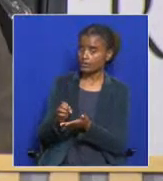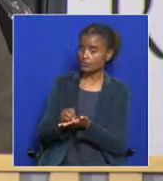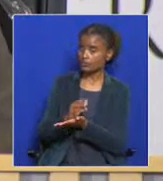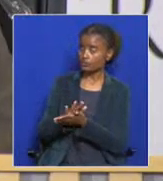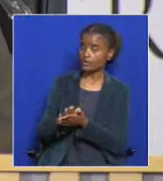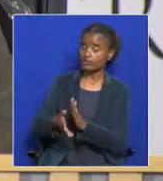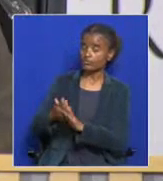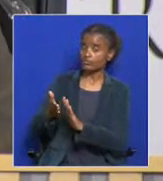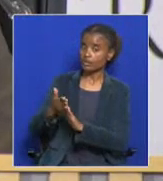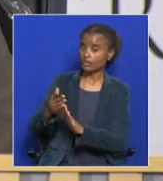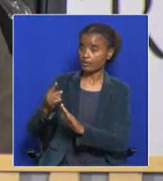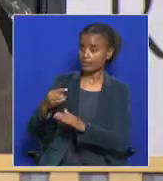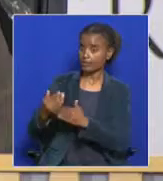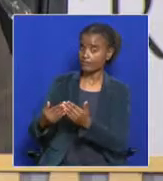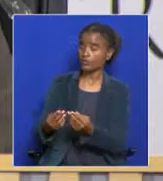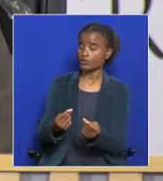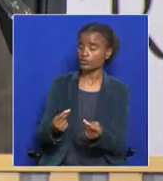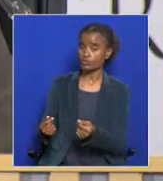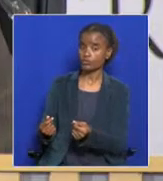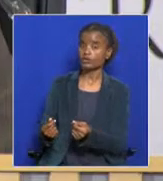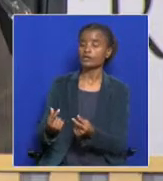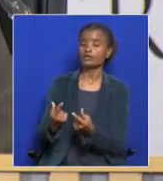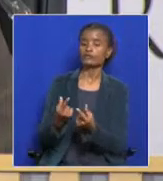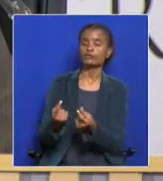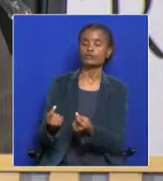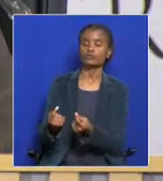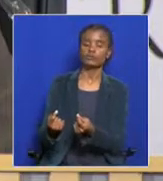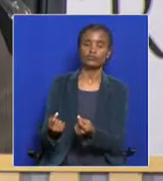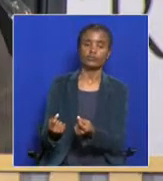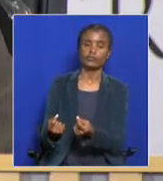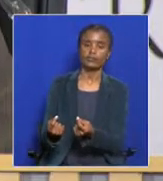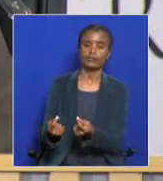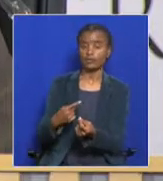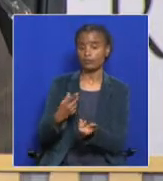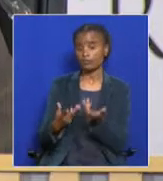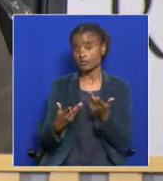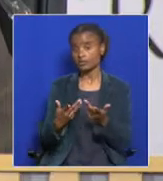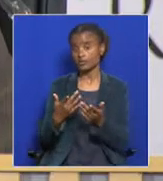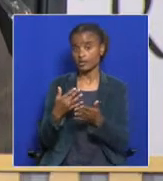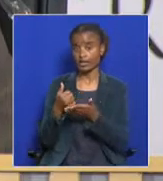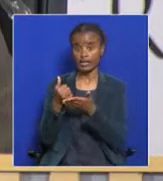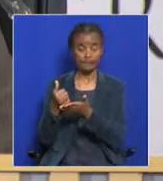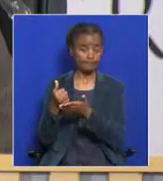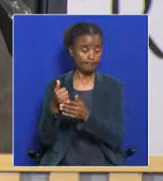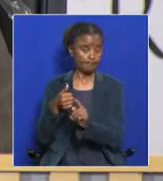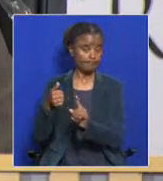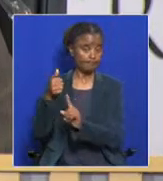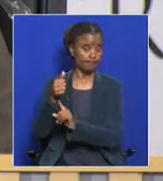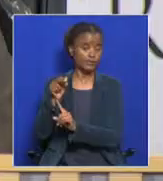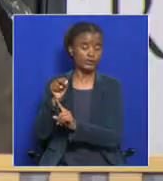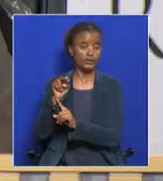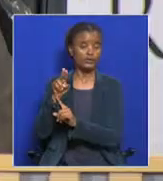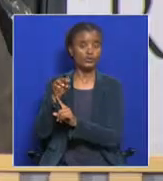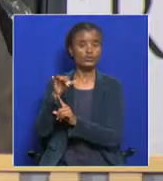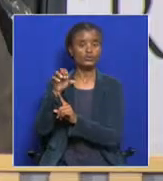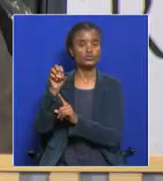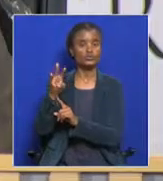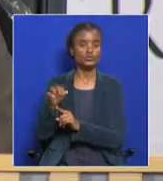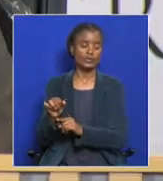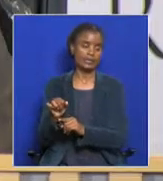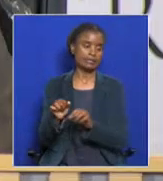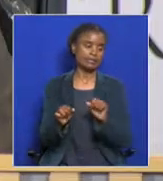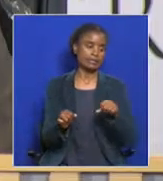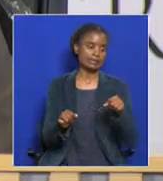doing him a favor? No, you are correct. Okay. I should have done so. It's a police culture. You very rarely question